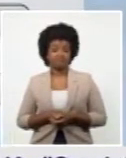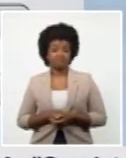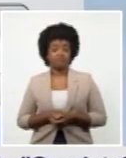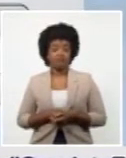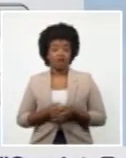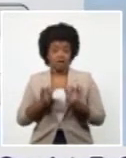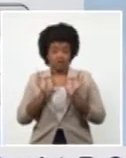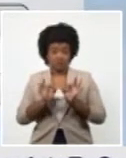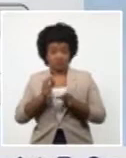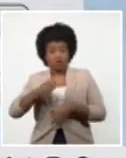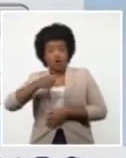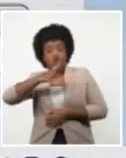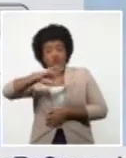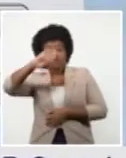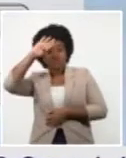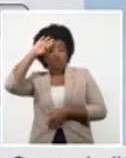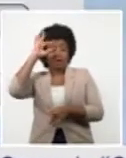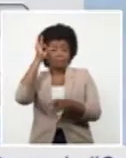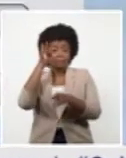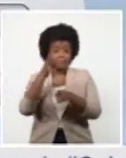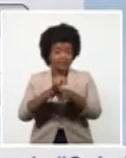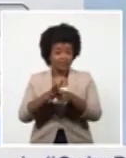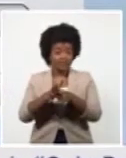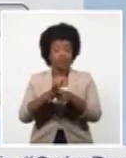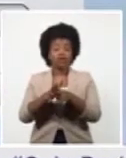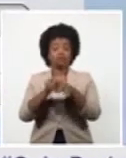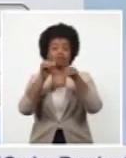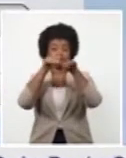0.57% of the processed samples.